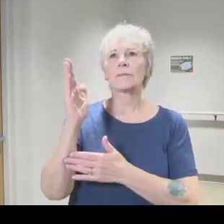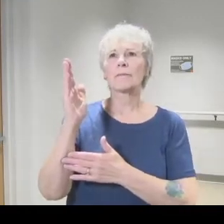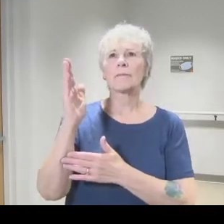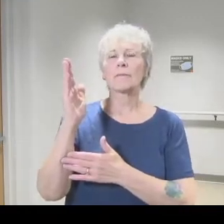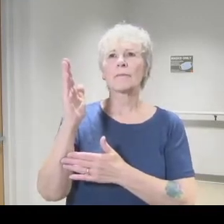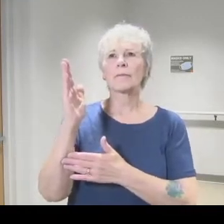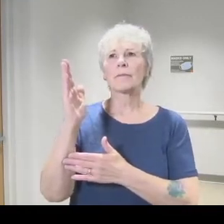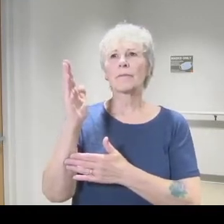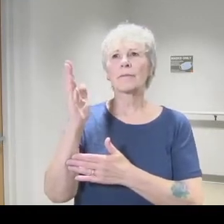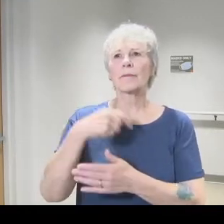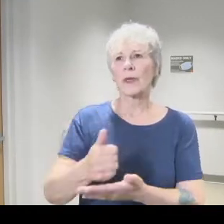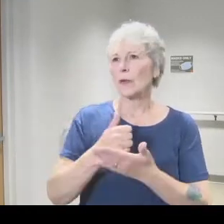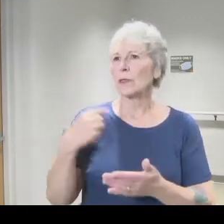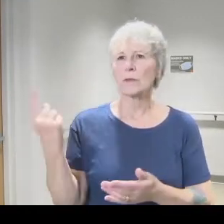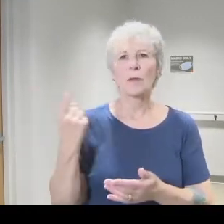serve one another